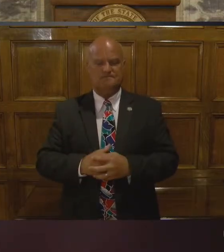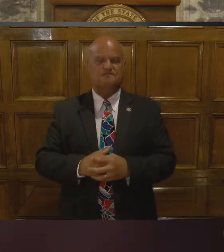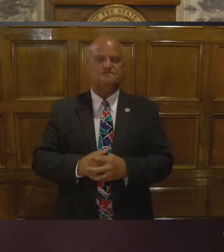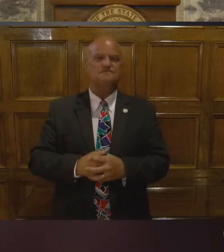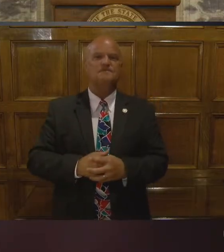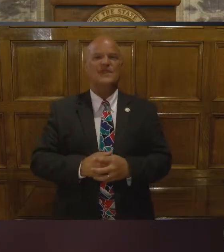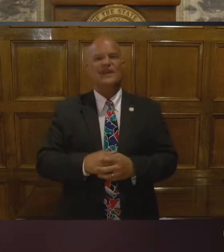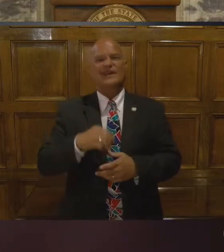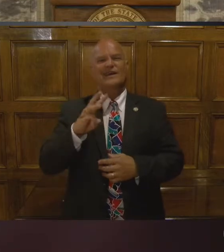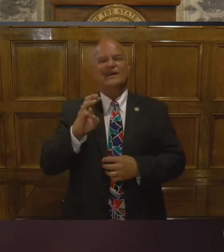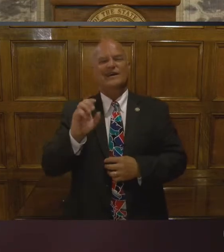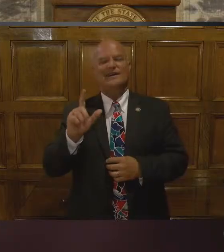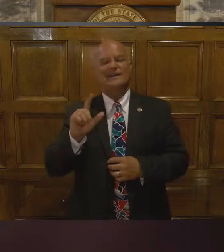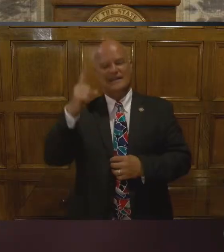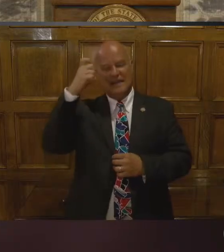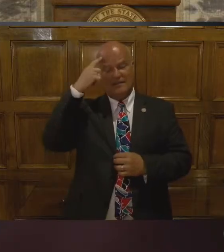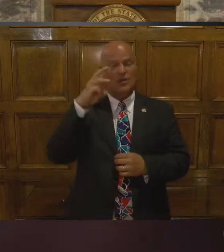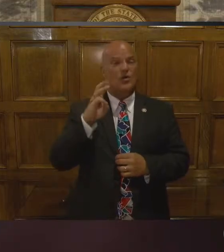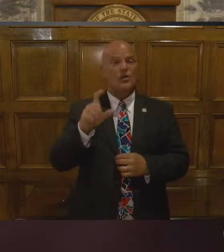Well,